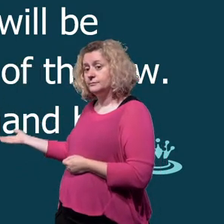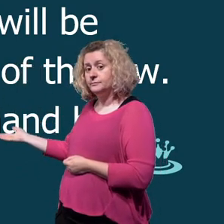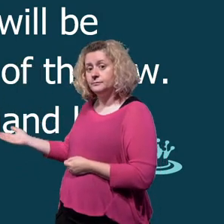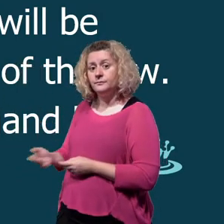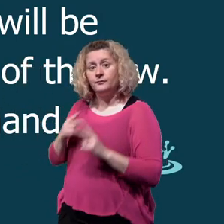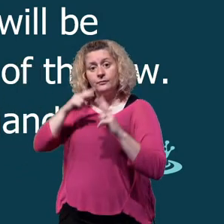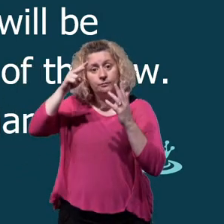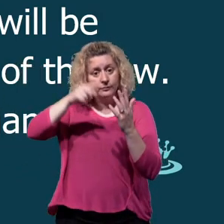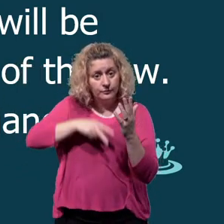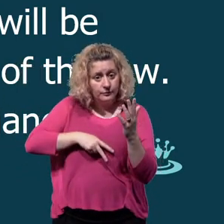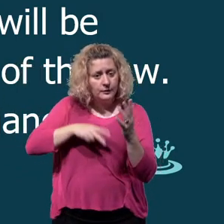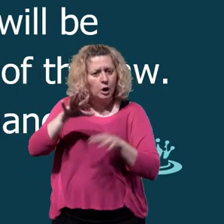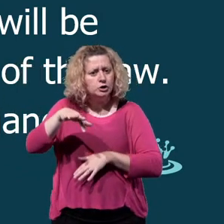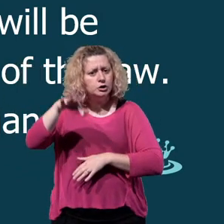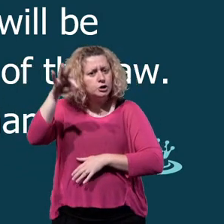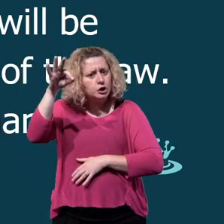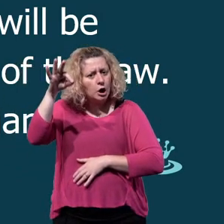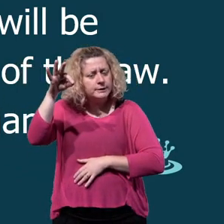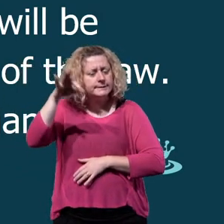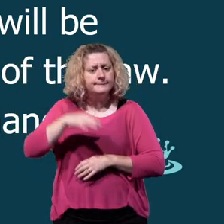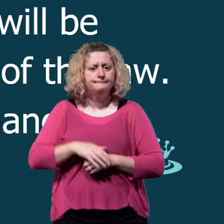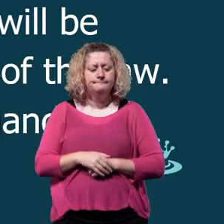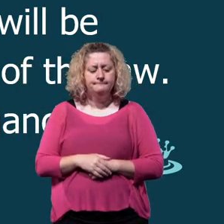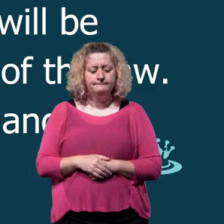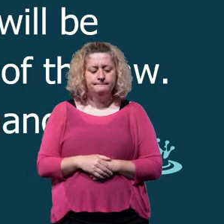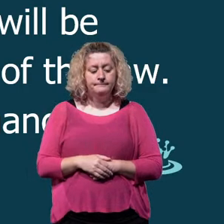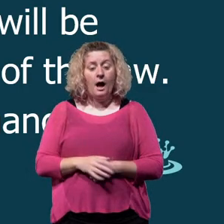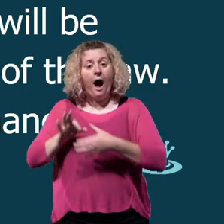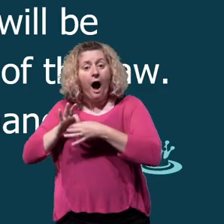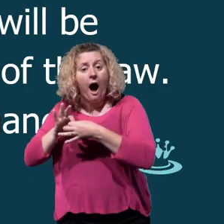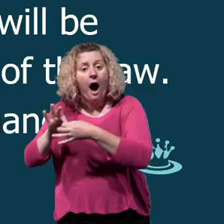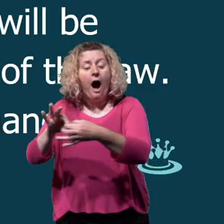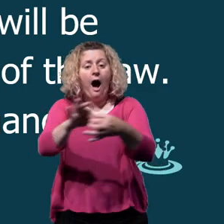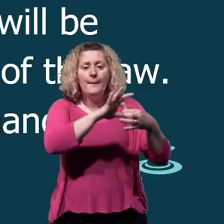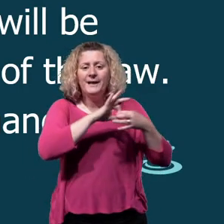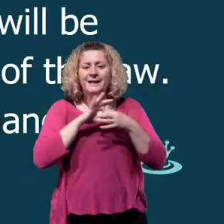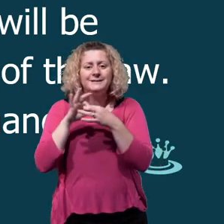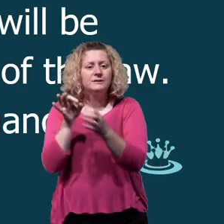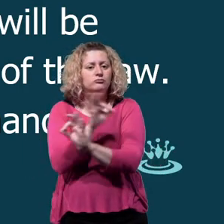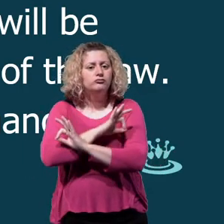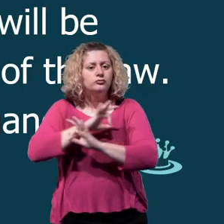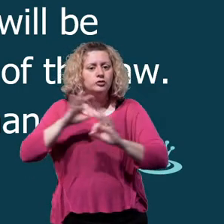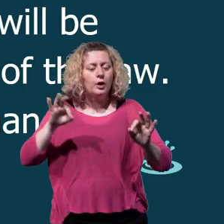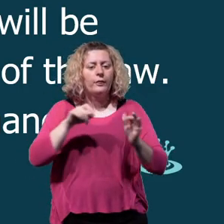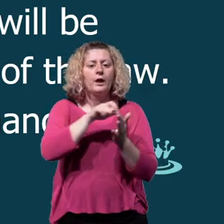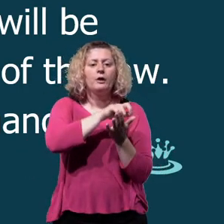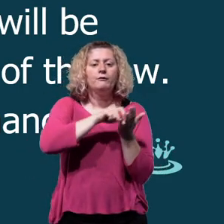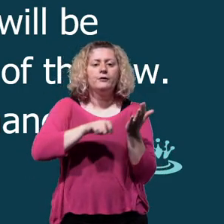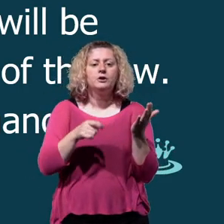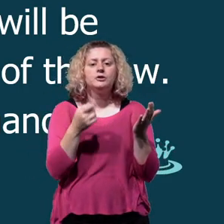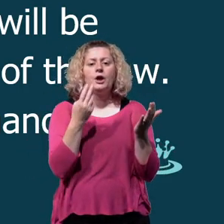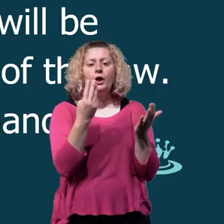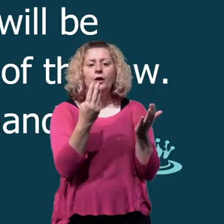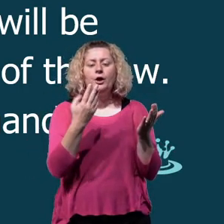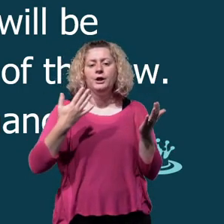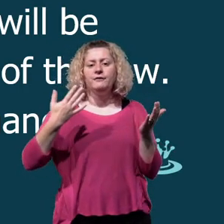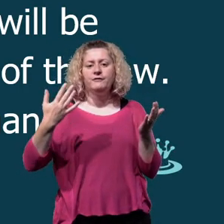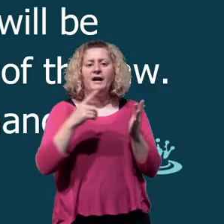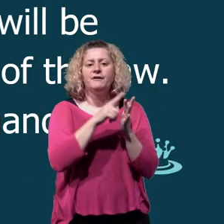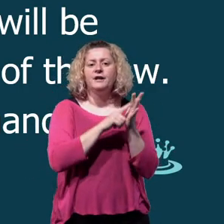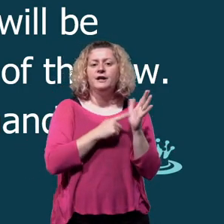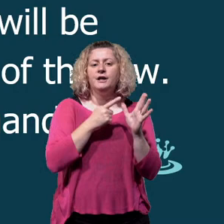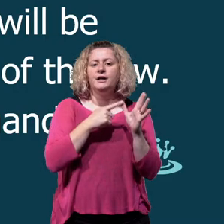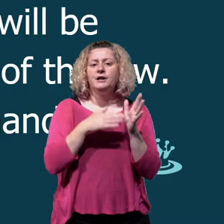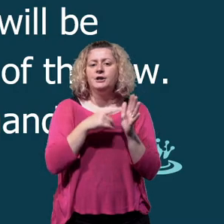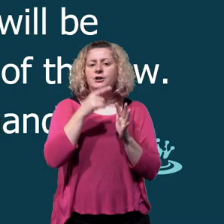to be made. There's no harmonization between, if we look down, verse 35, James and John, the sons